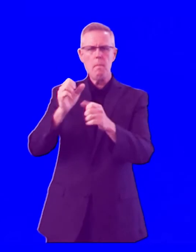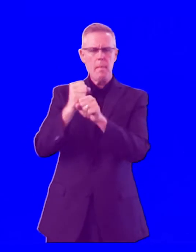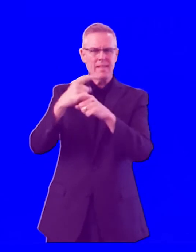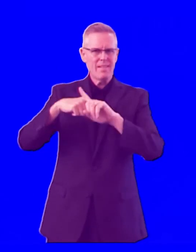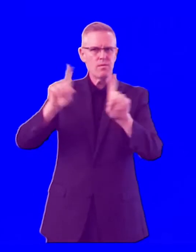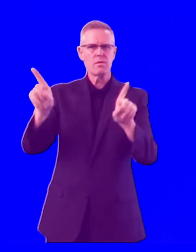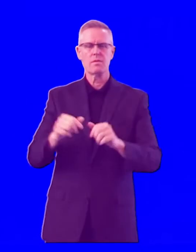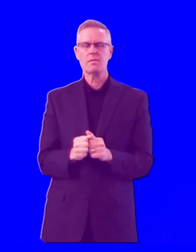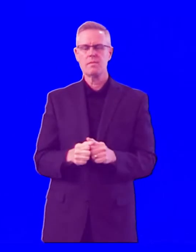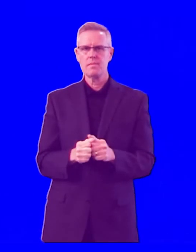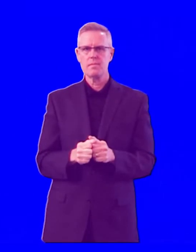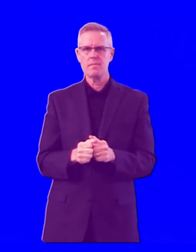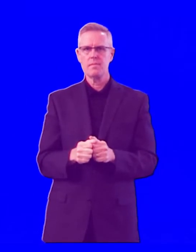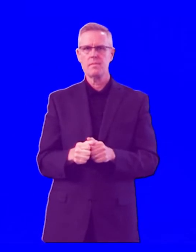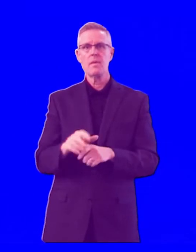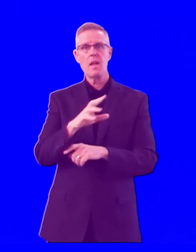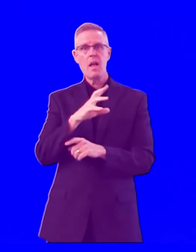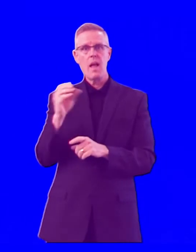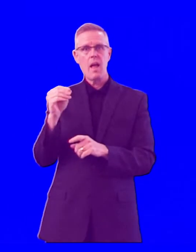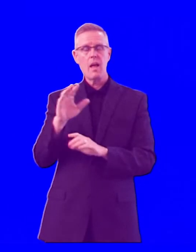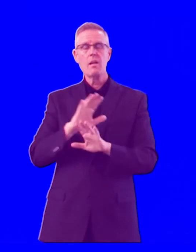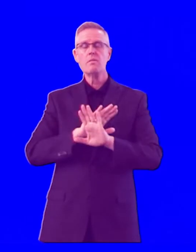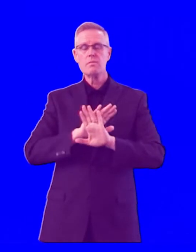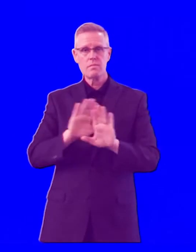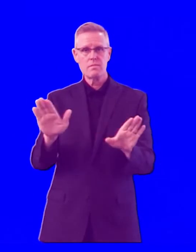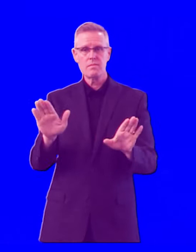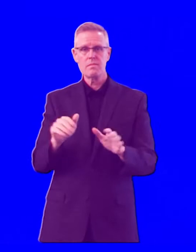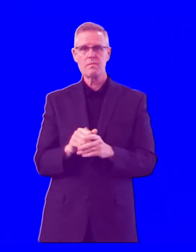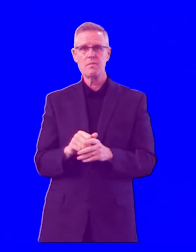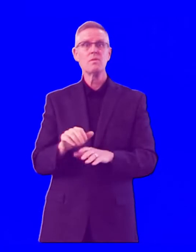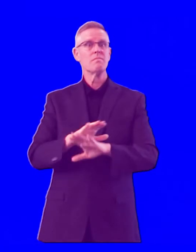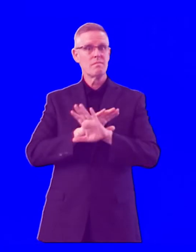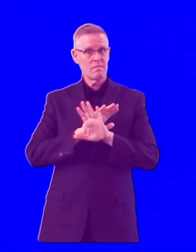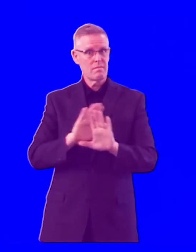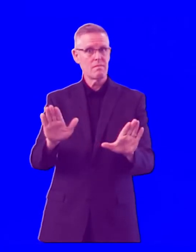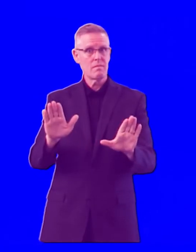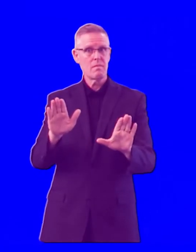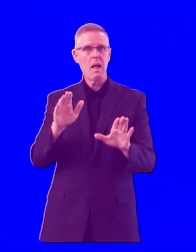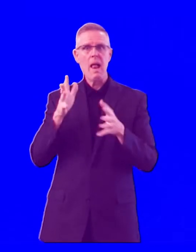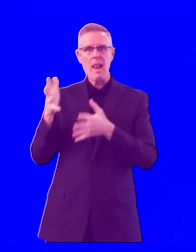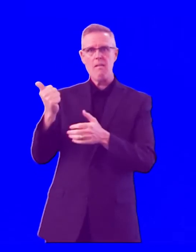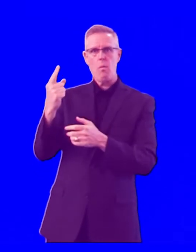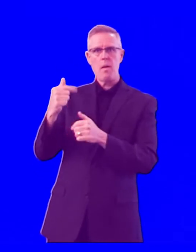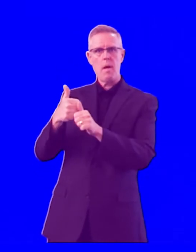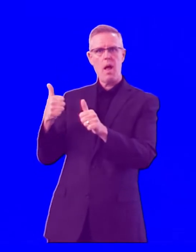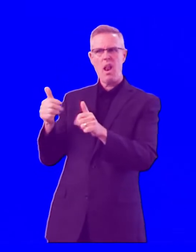difference, okay? And do not leave anyone behind.